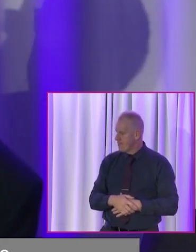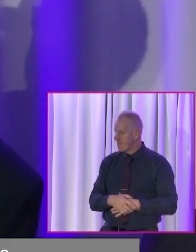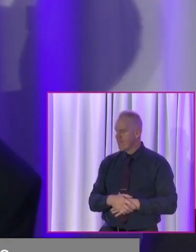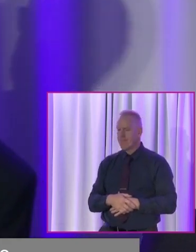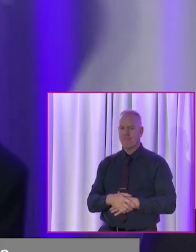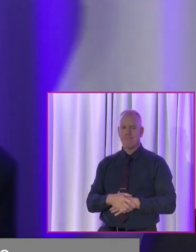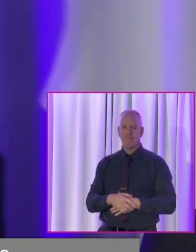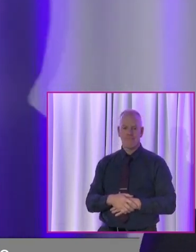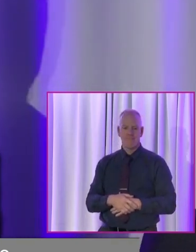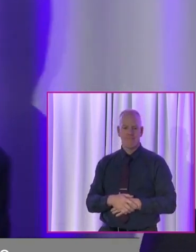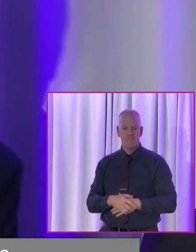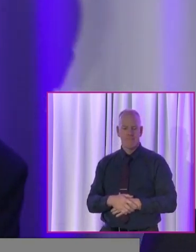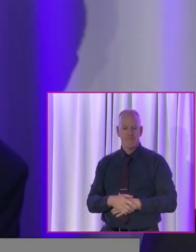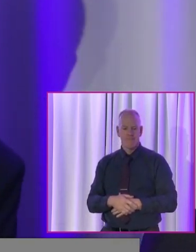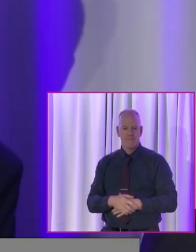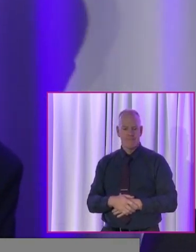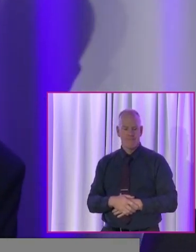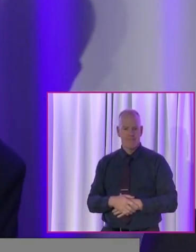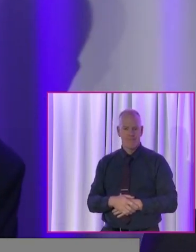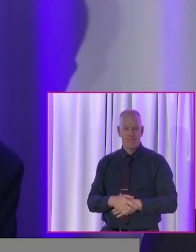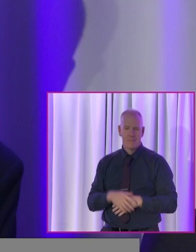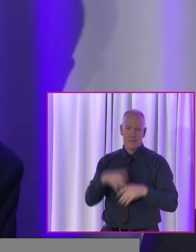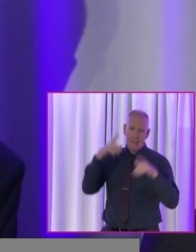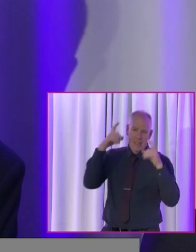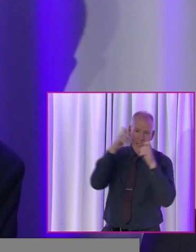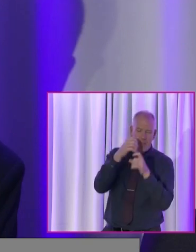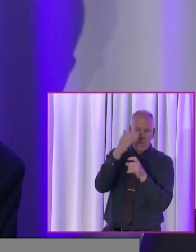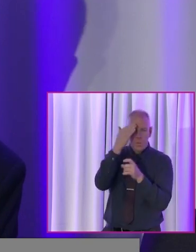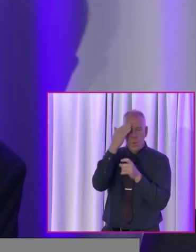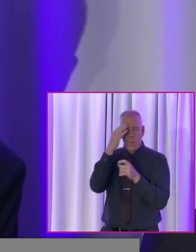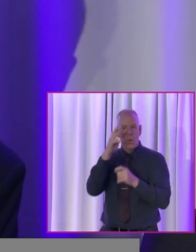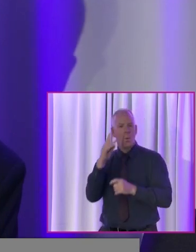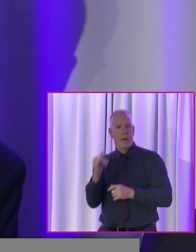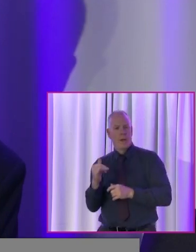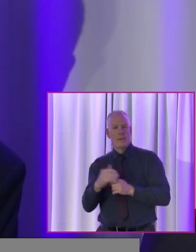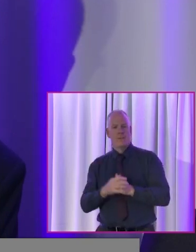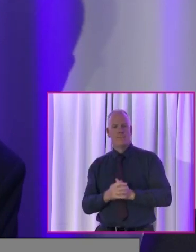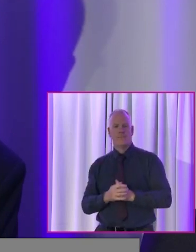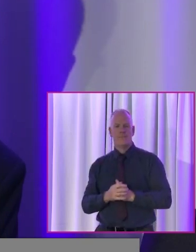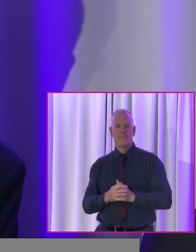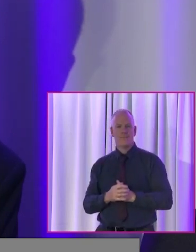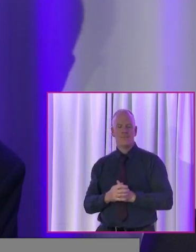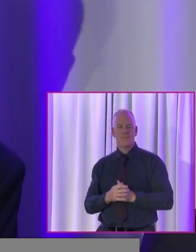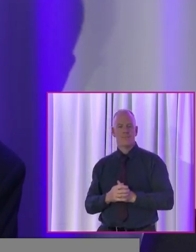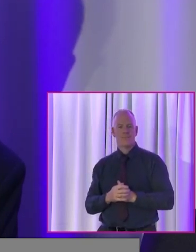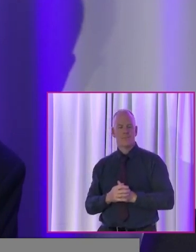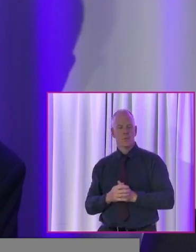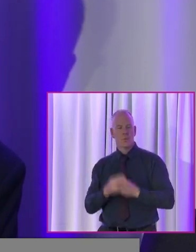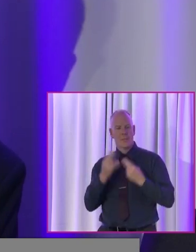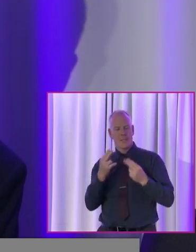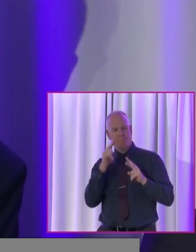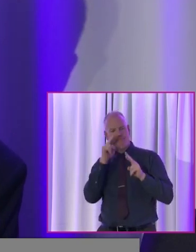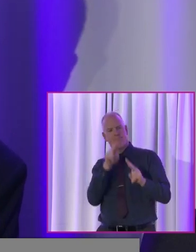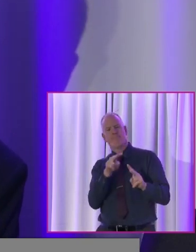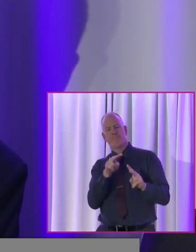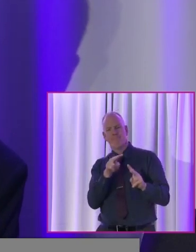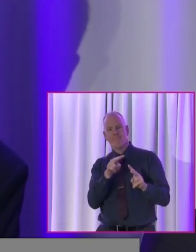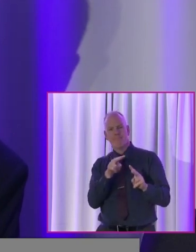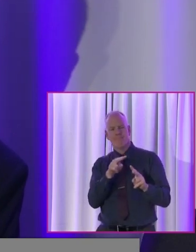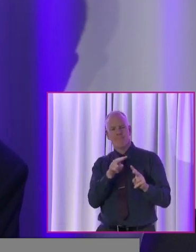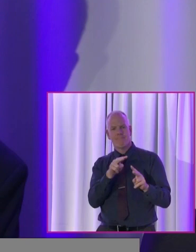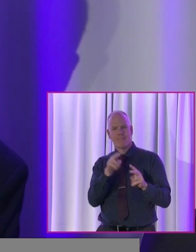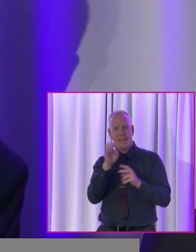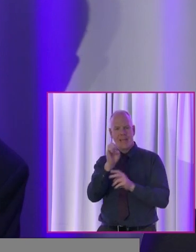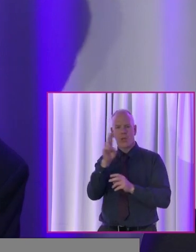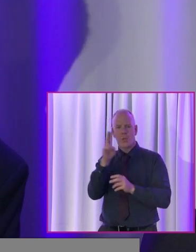it's difficult to assess because you need to you need to take the EU institutions as well